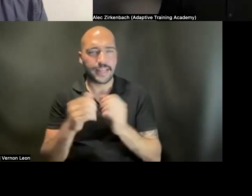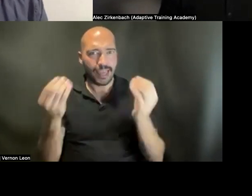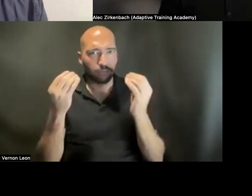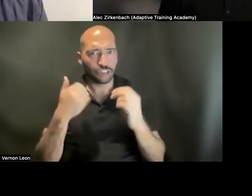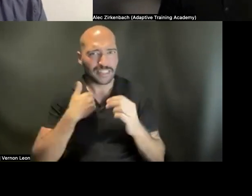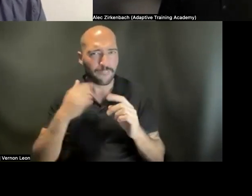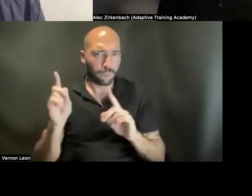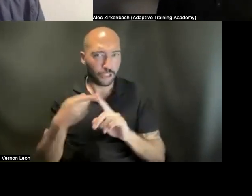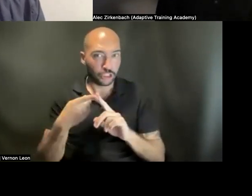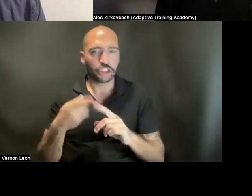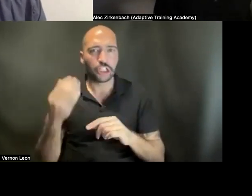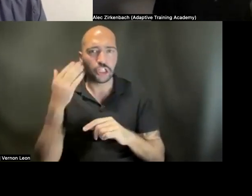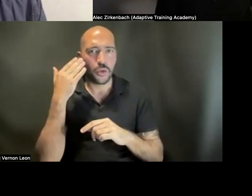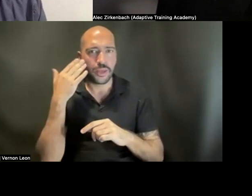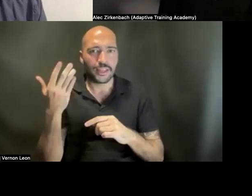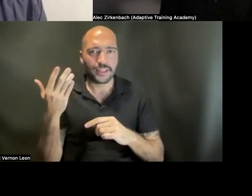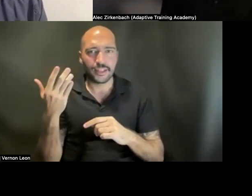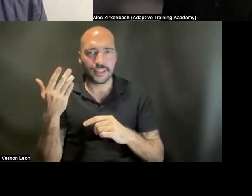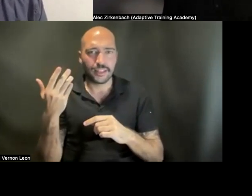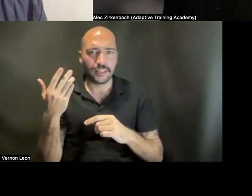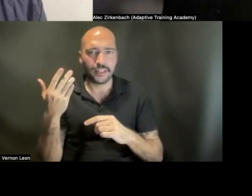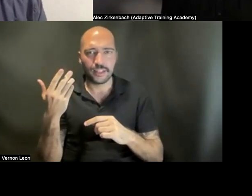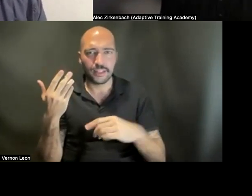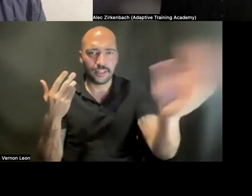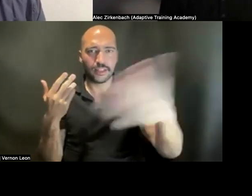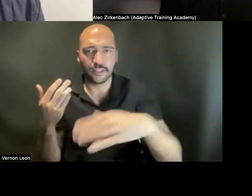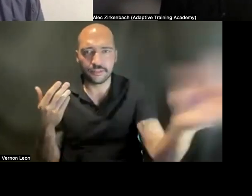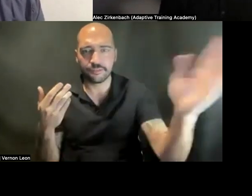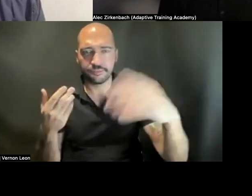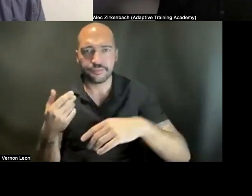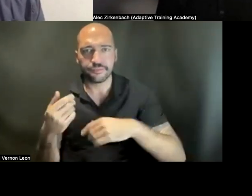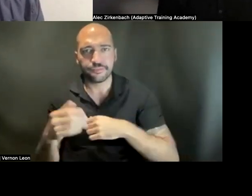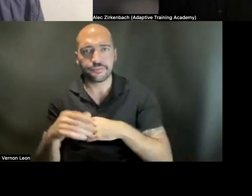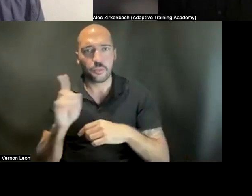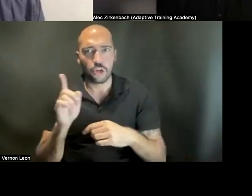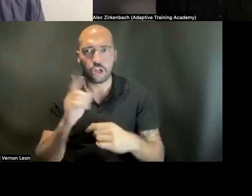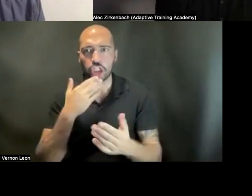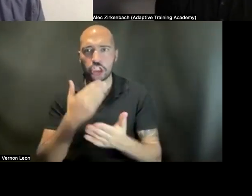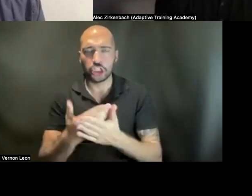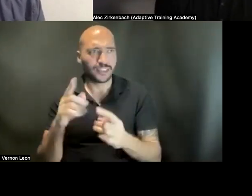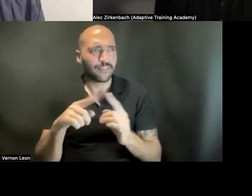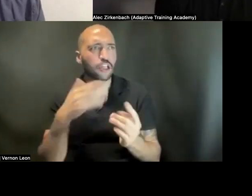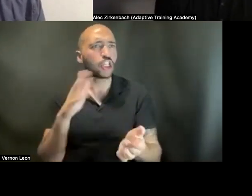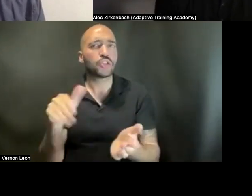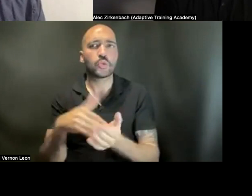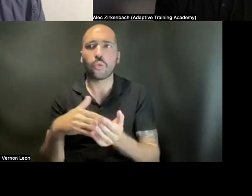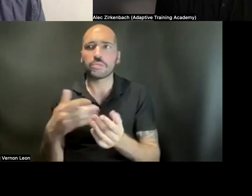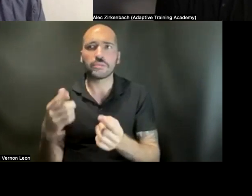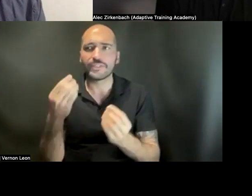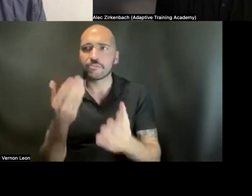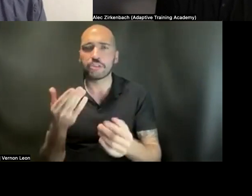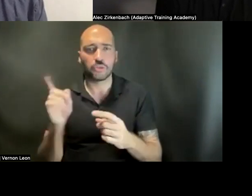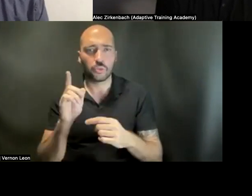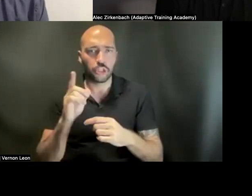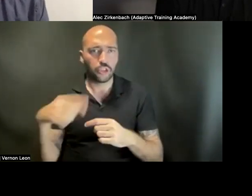yourself first and knowing like where are good sources and where you